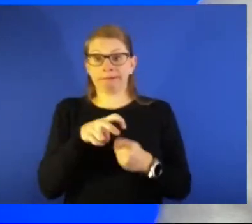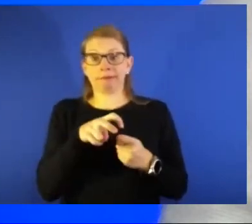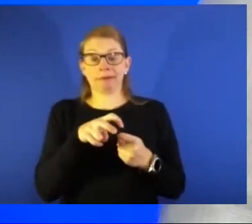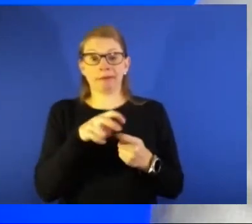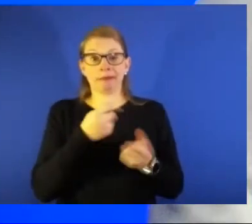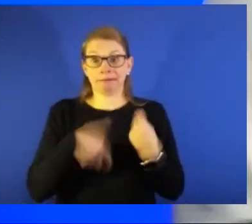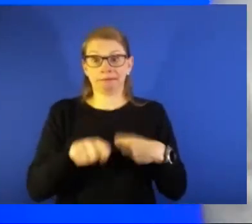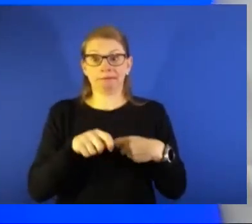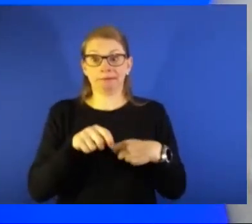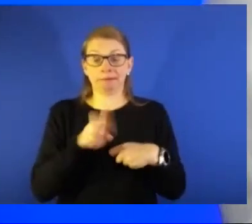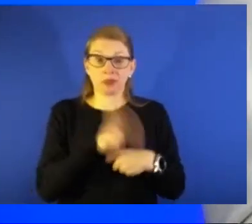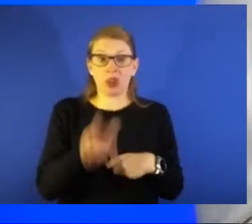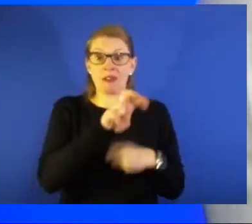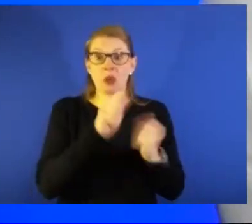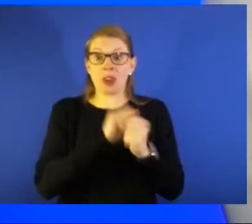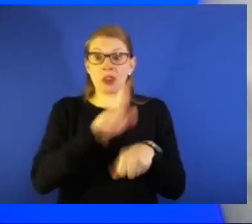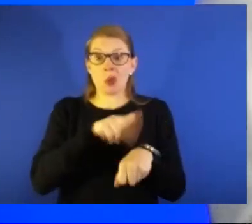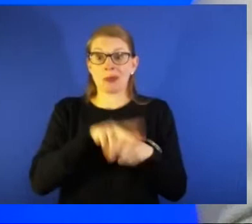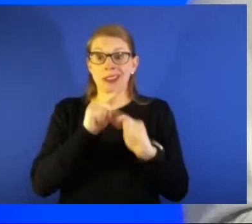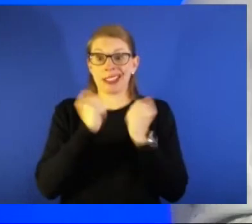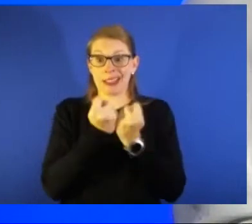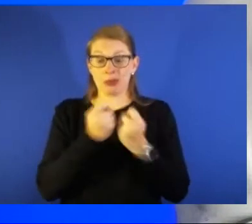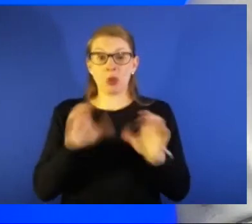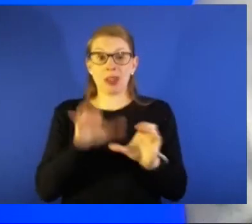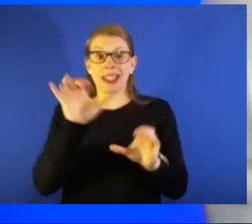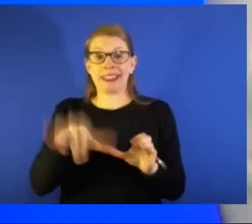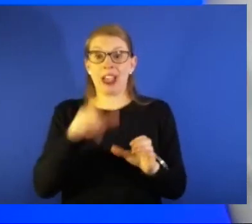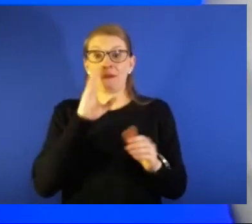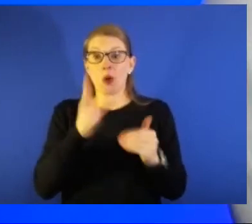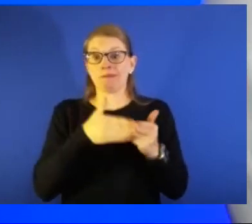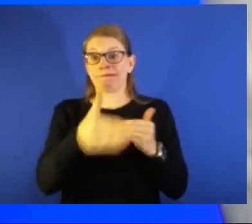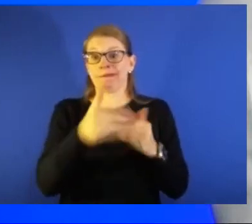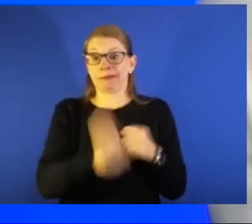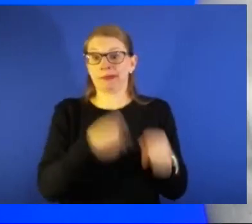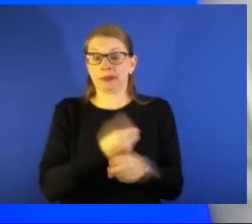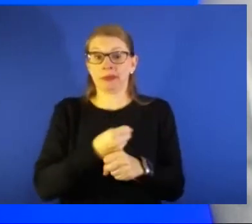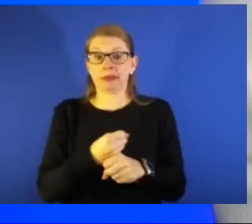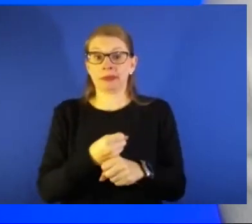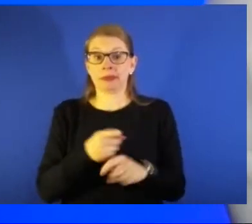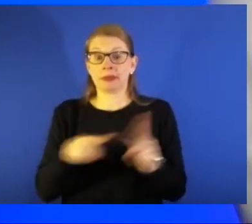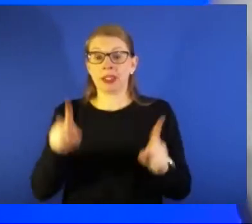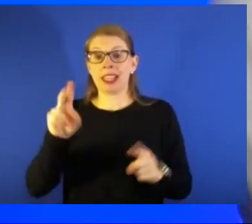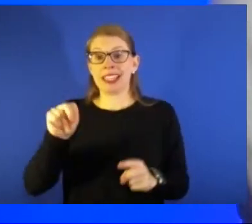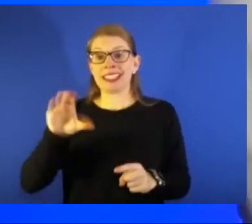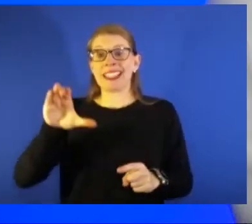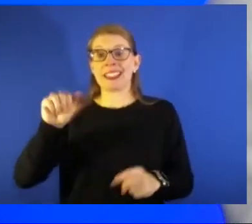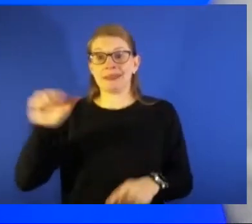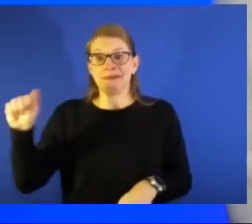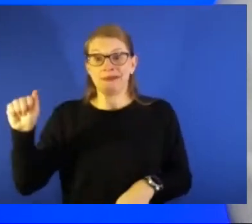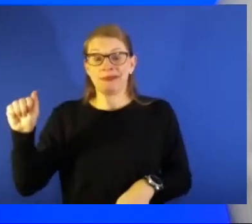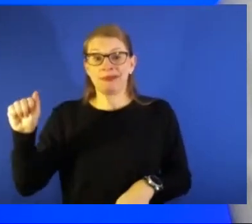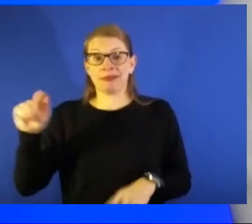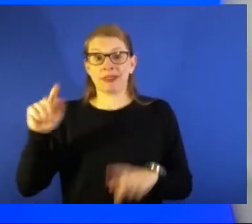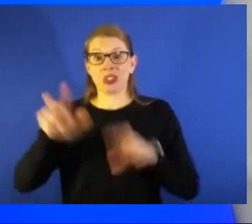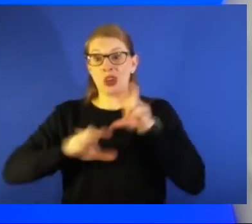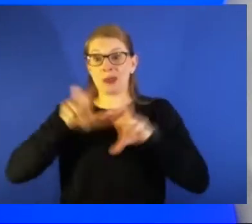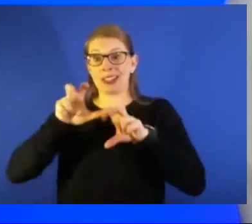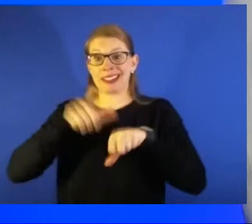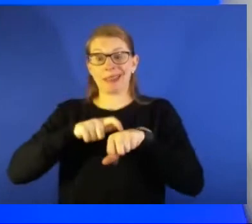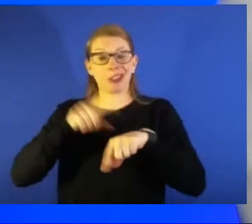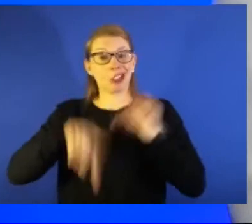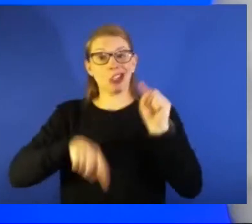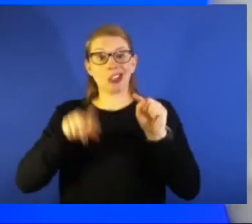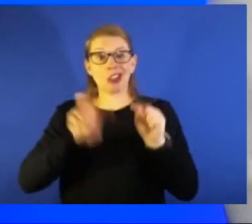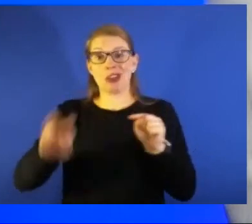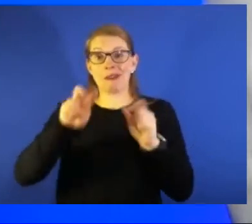normal team. So we did that for the rest of the year. But come NCAA tournament time, we couldn't travel with anybody, so